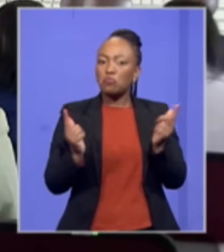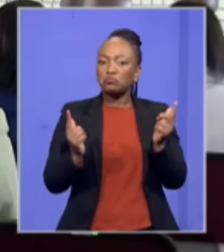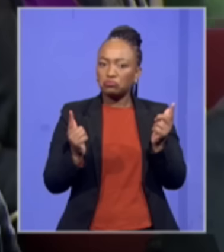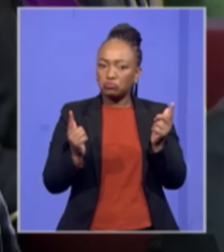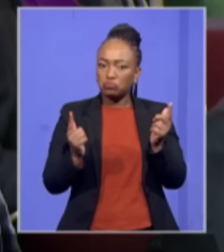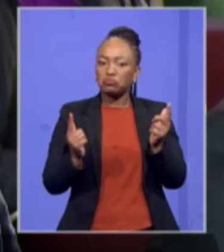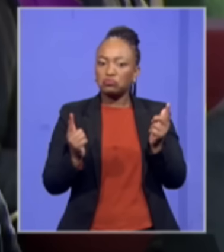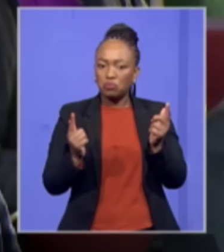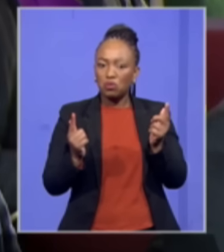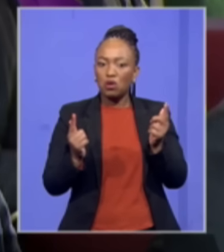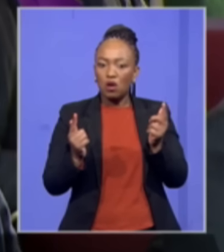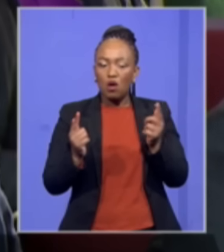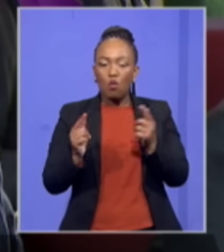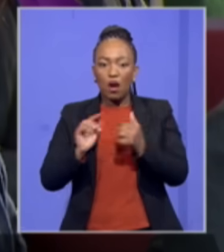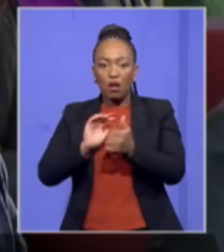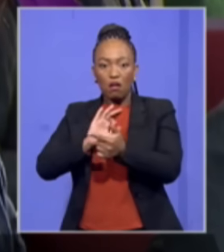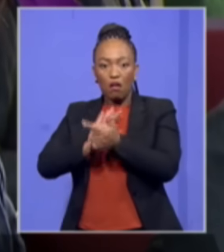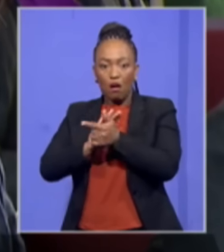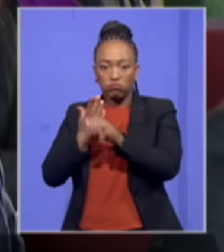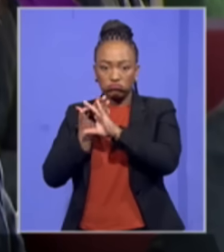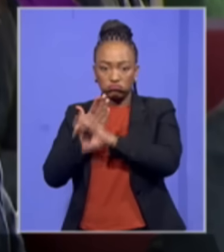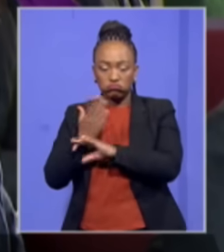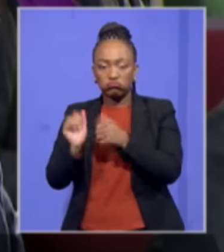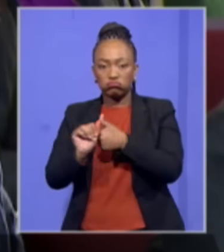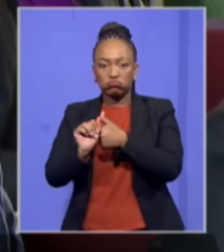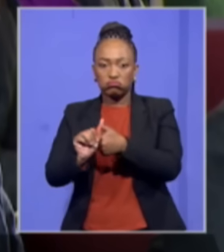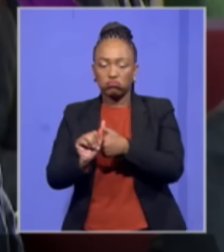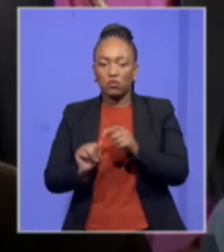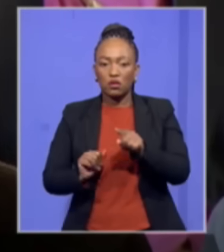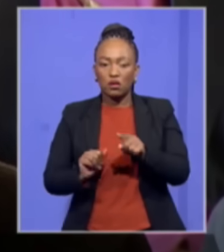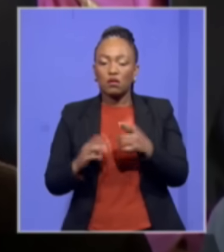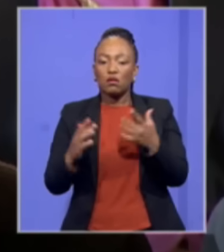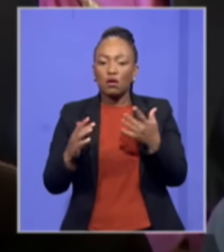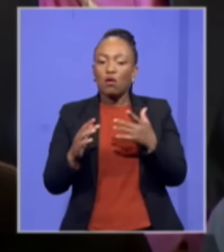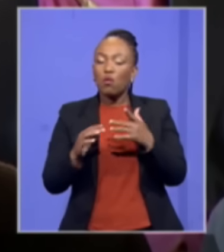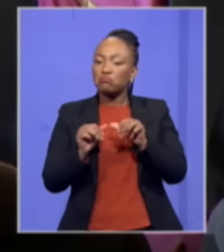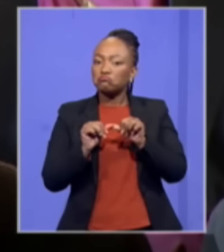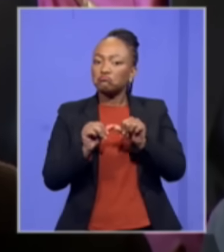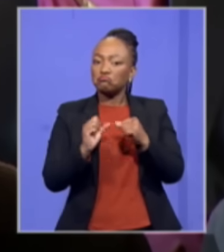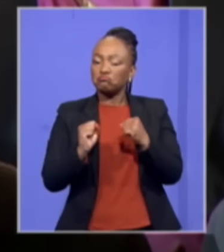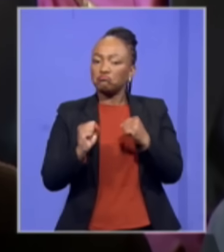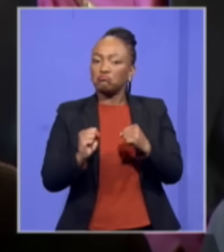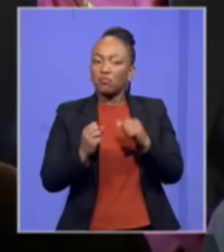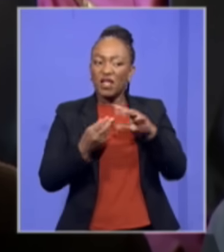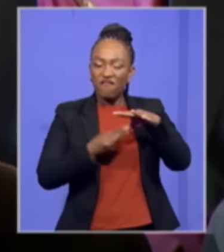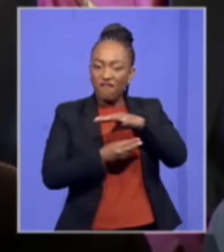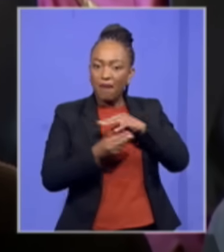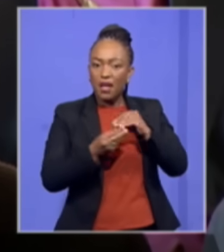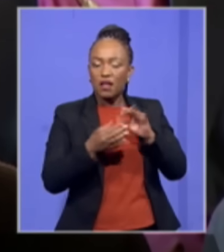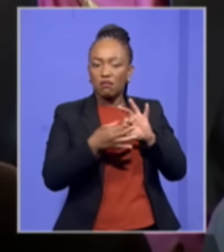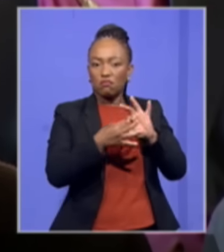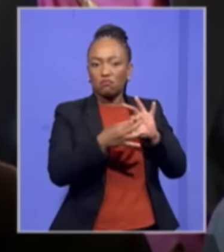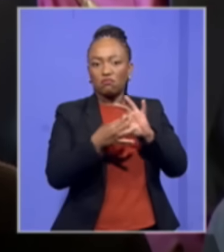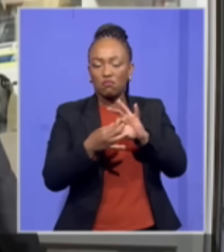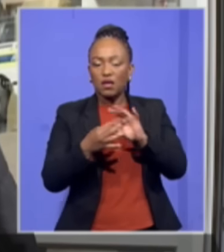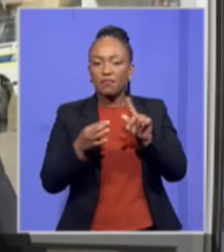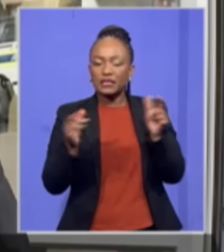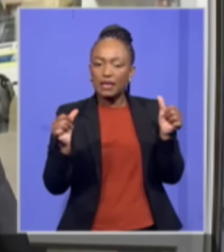ipapisang le molaotheho wa naha. Sena molemong wa ho matlafatsa dikamano ka hare ho malapa le ho tlisa